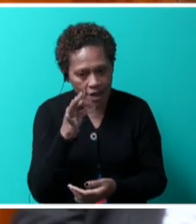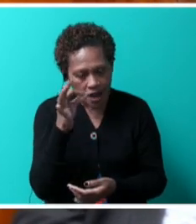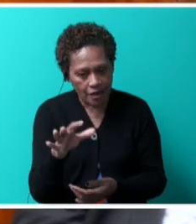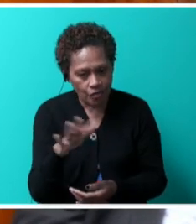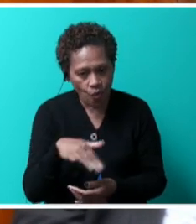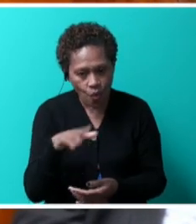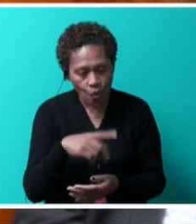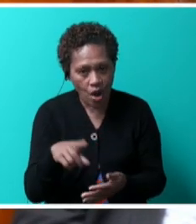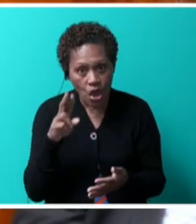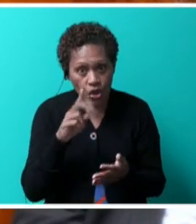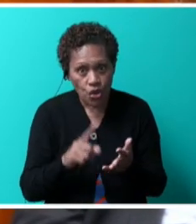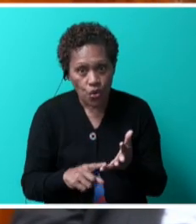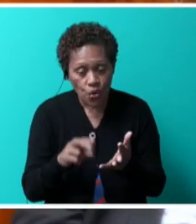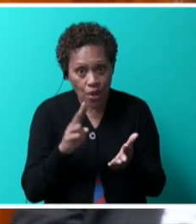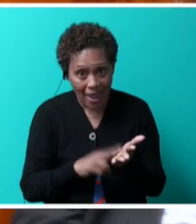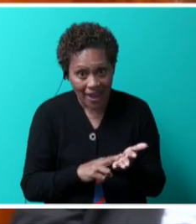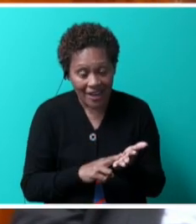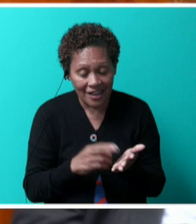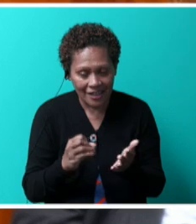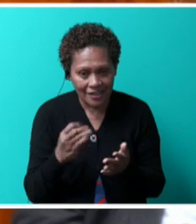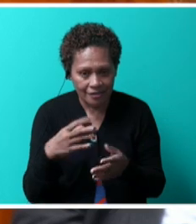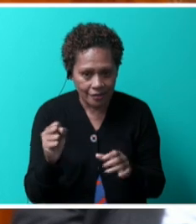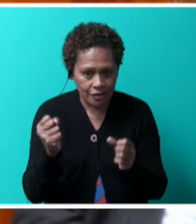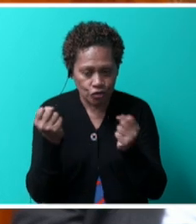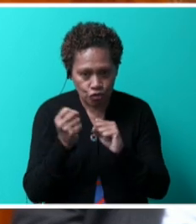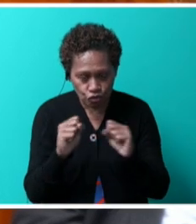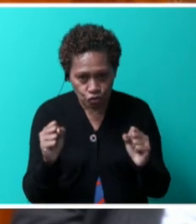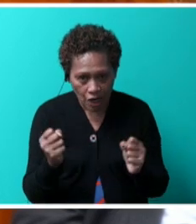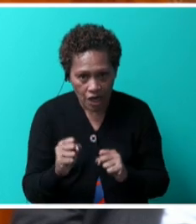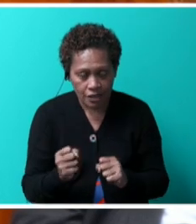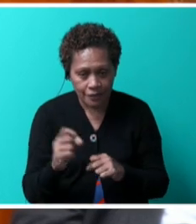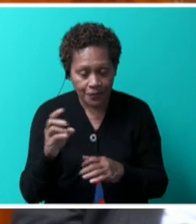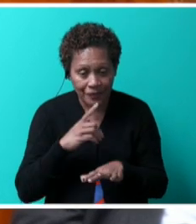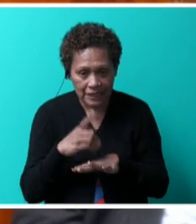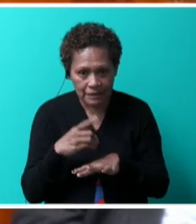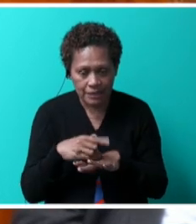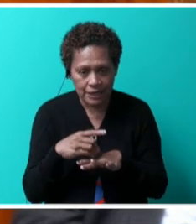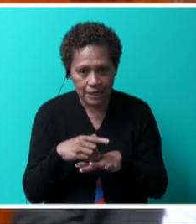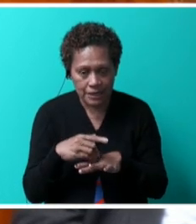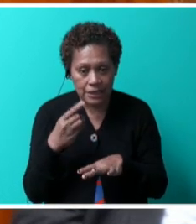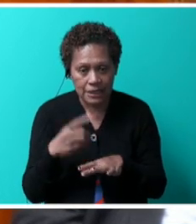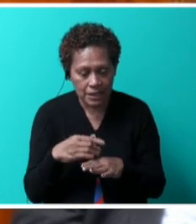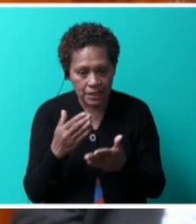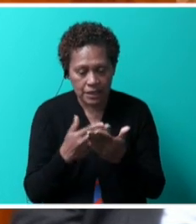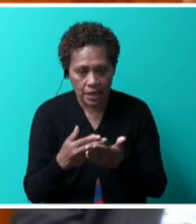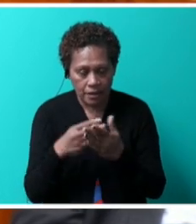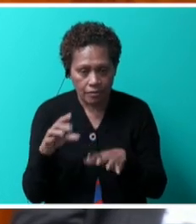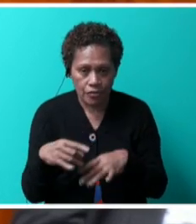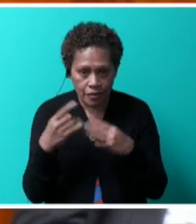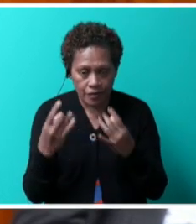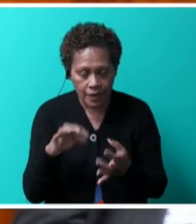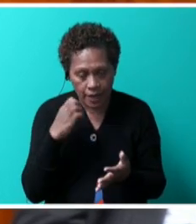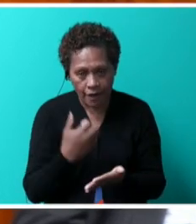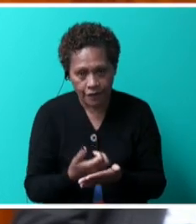Union to undertake a structured two-phase feasibility study that will provide an